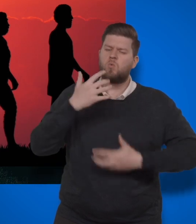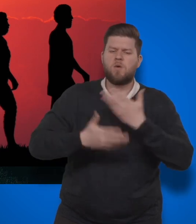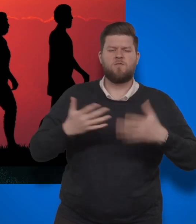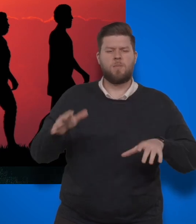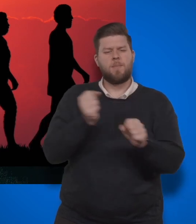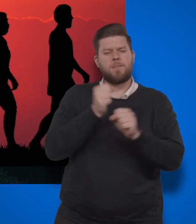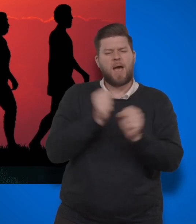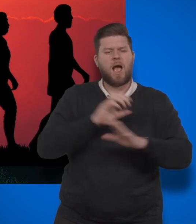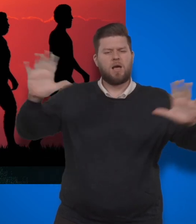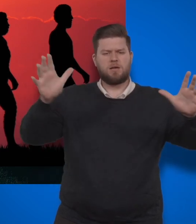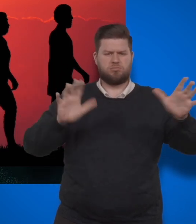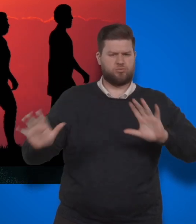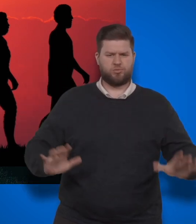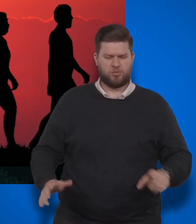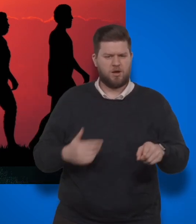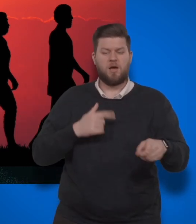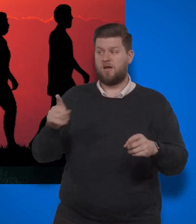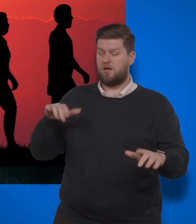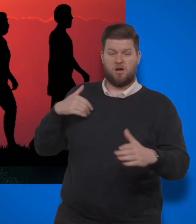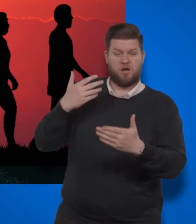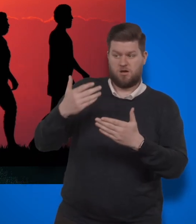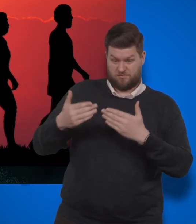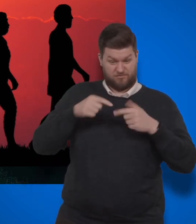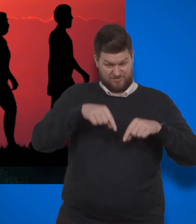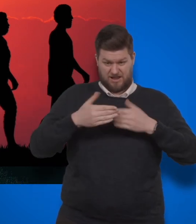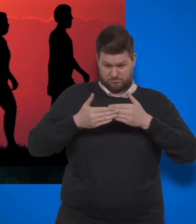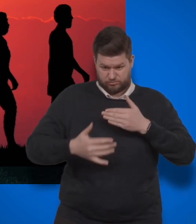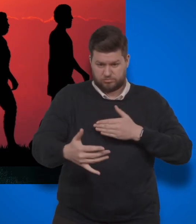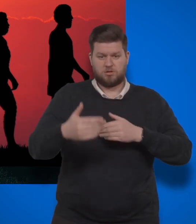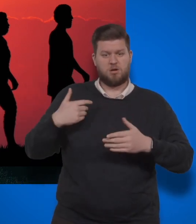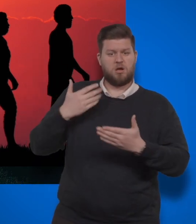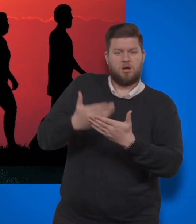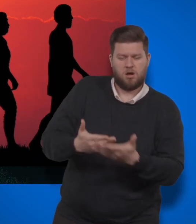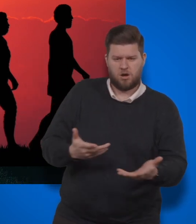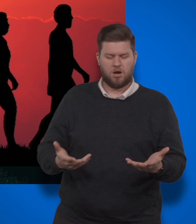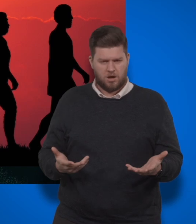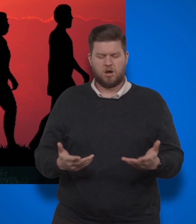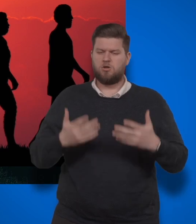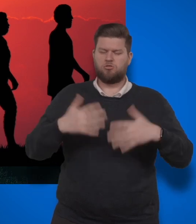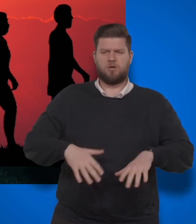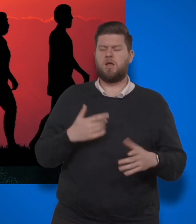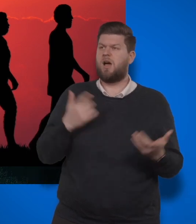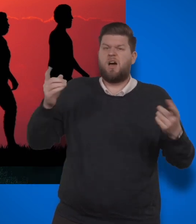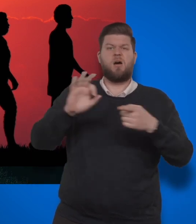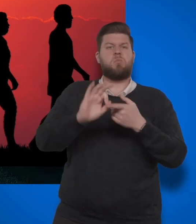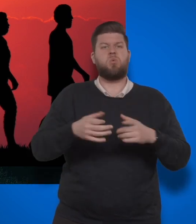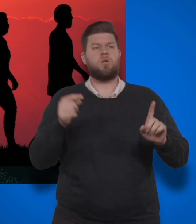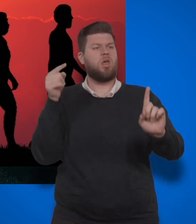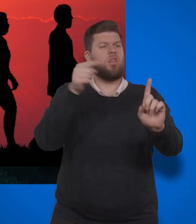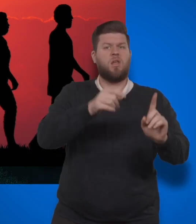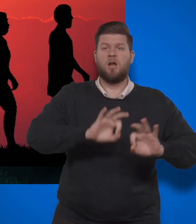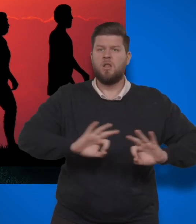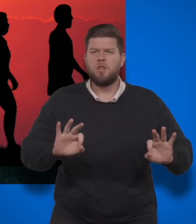ultimately meaningless. It's not a story at all. It's just a pointless, gigantic fluke. But for some